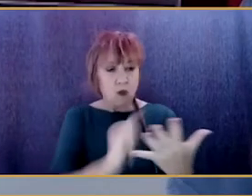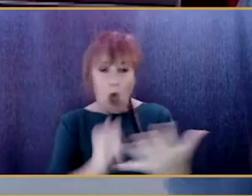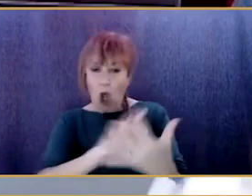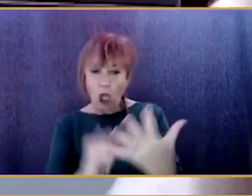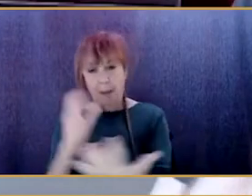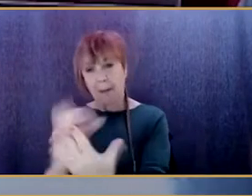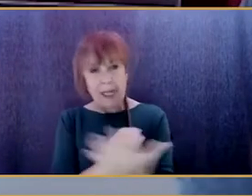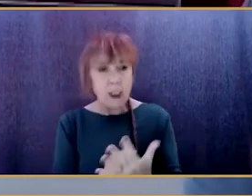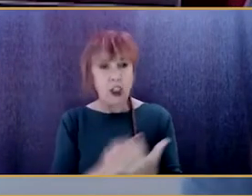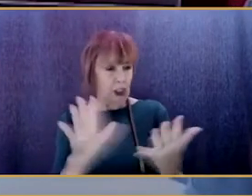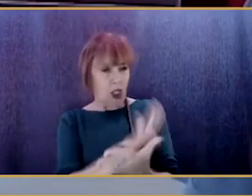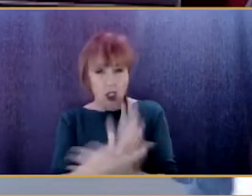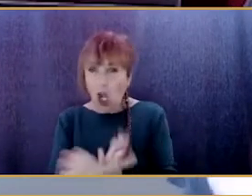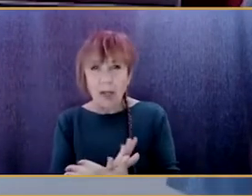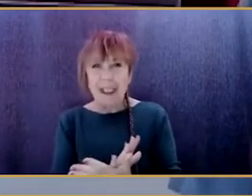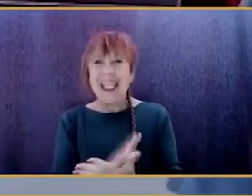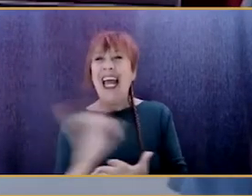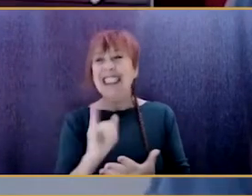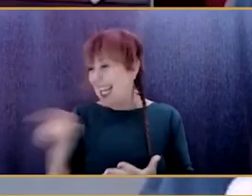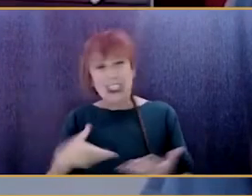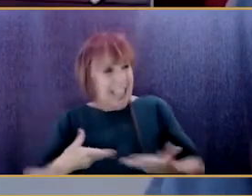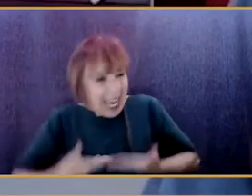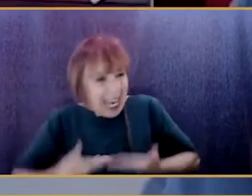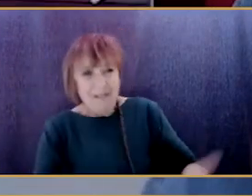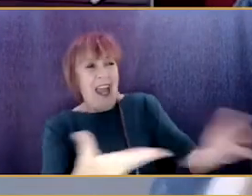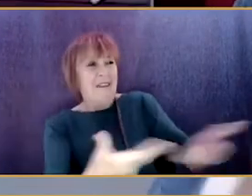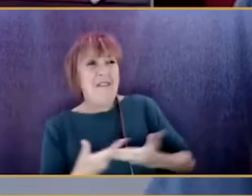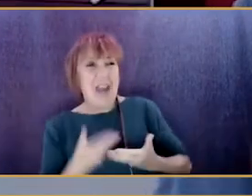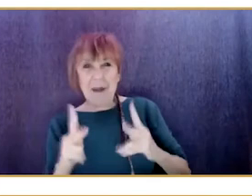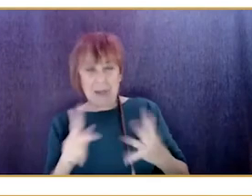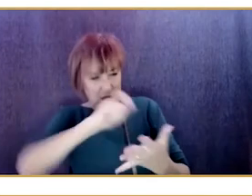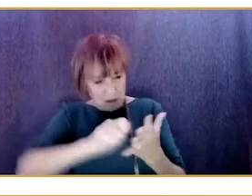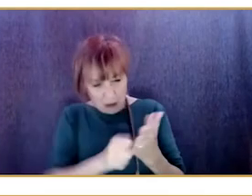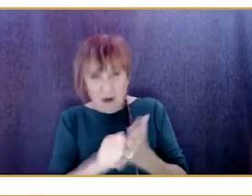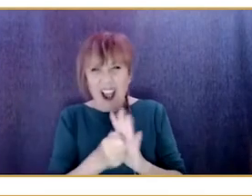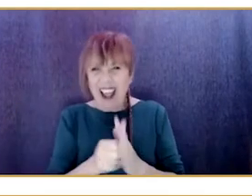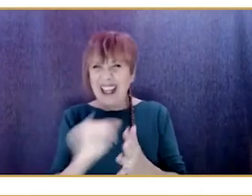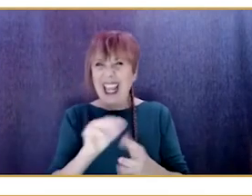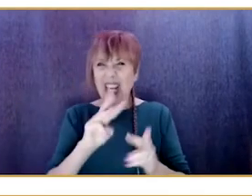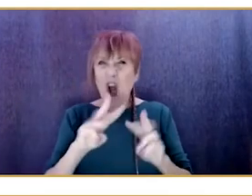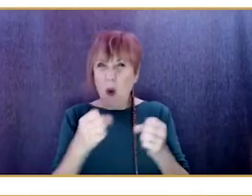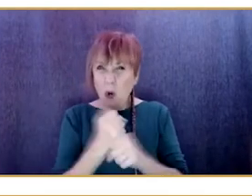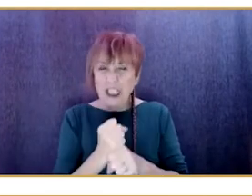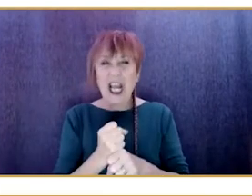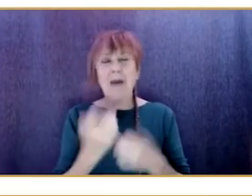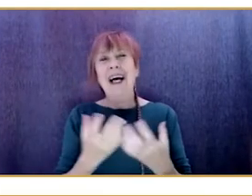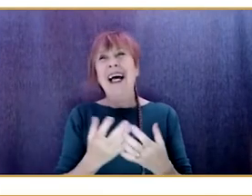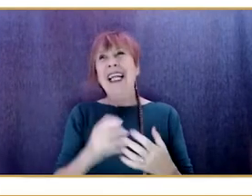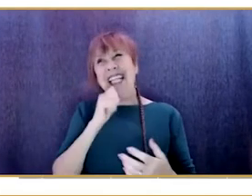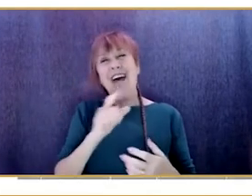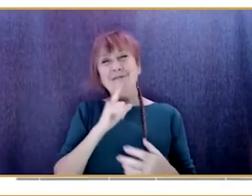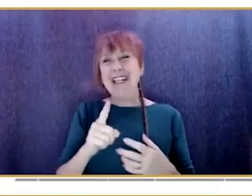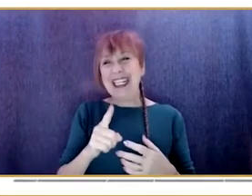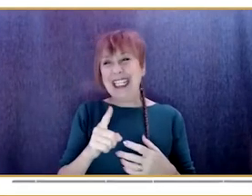the author inviting people to write into, inviting people to mark Something that's fairly typical in magazines but generally